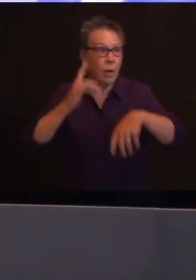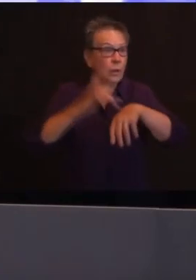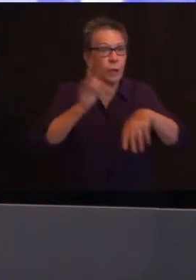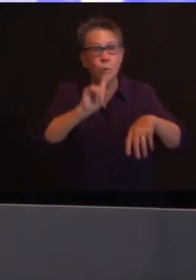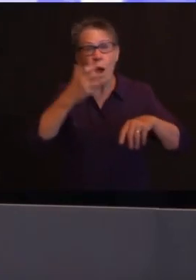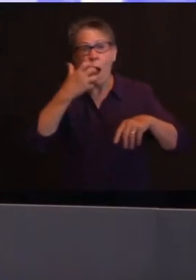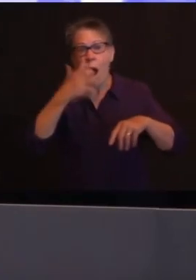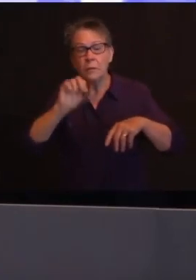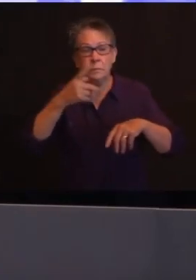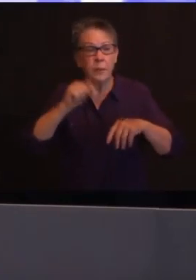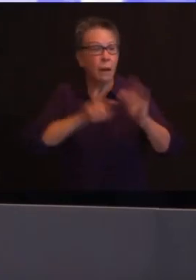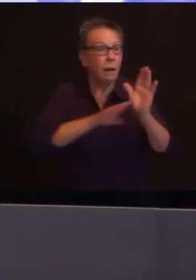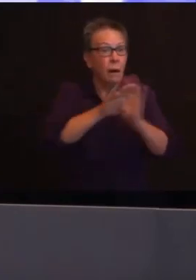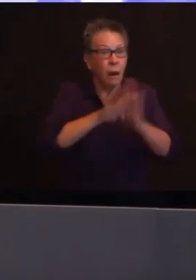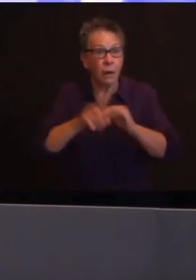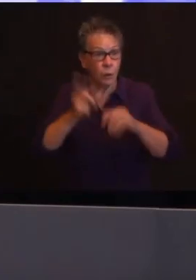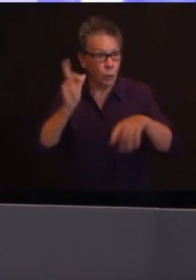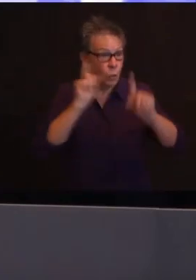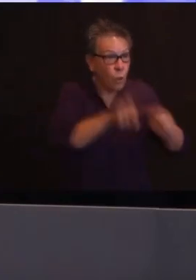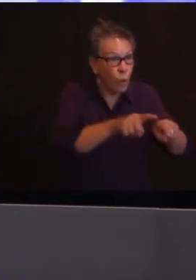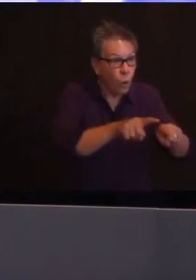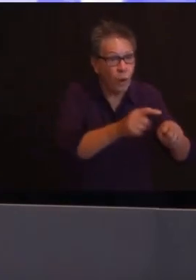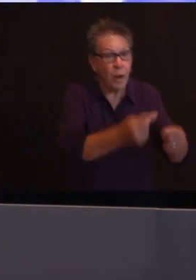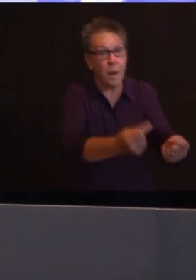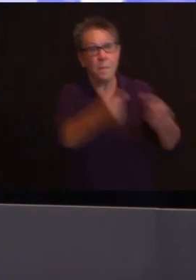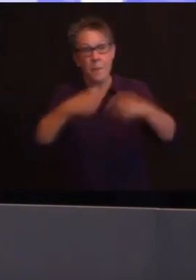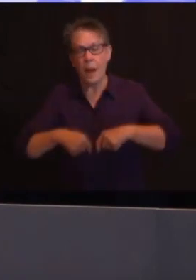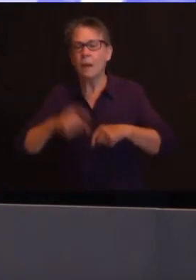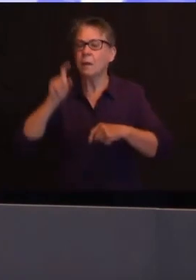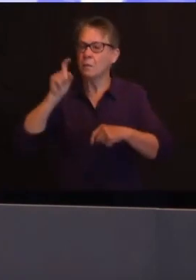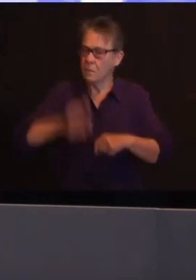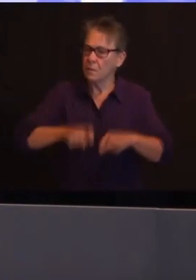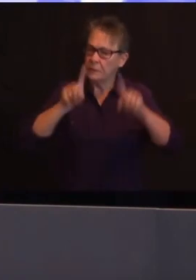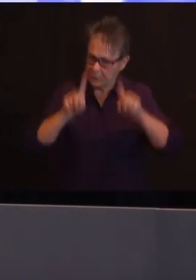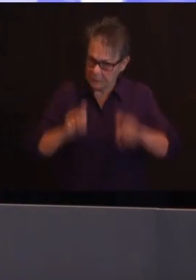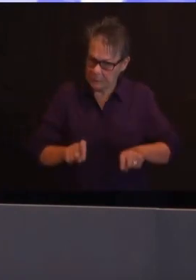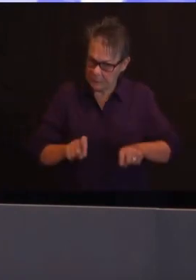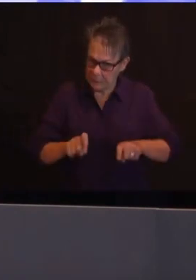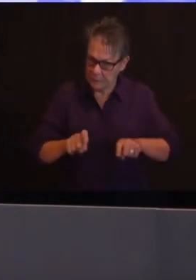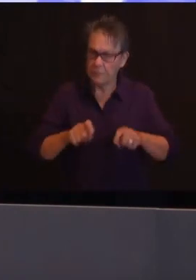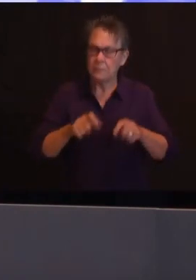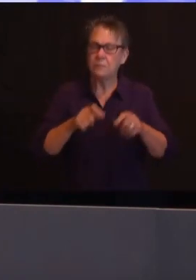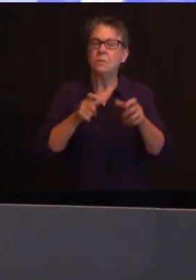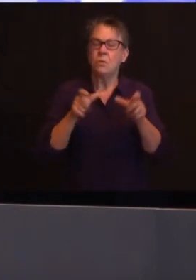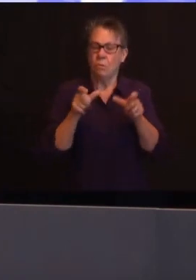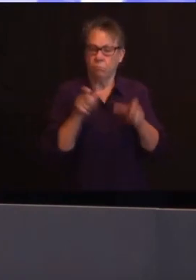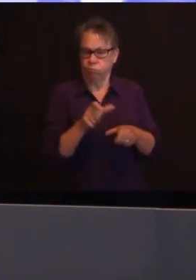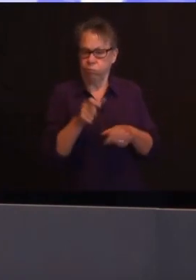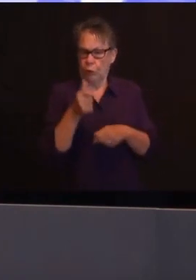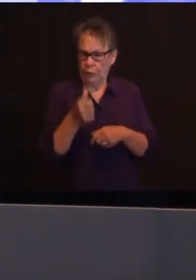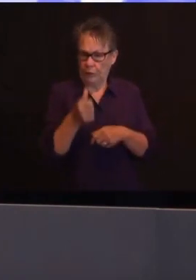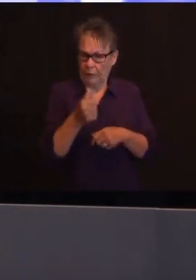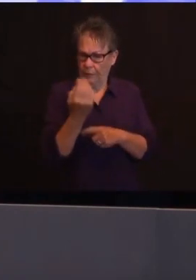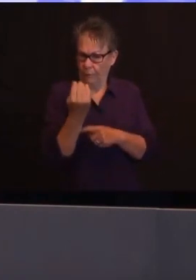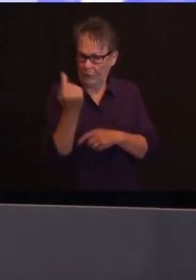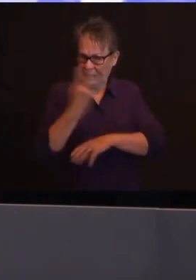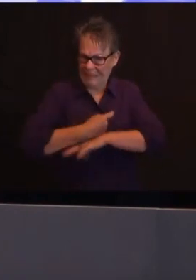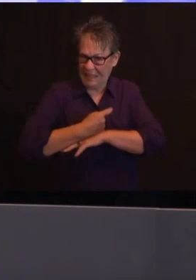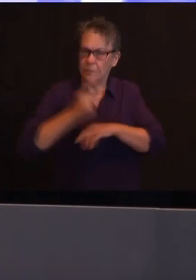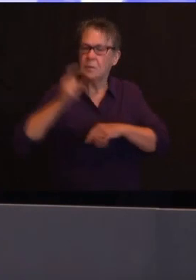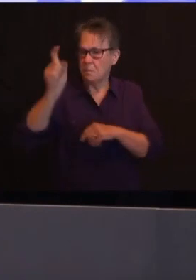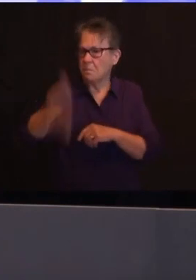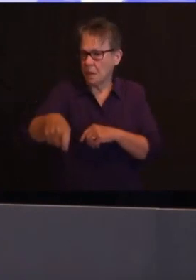communities. If individuals need assistance in finding a safe place to quarantine, they should call the local health